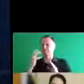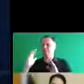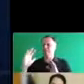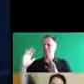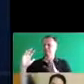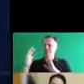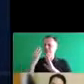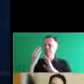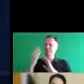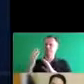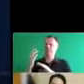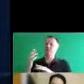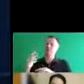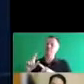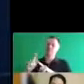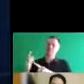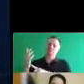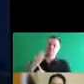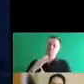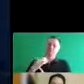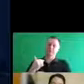kind of oppression, I would say.